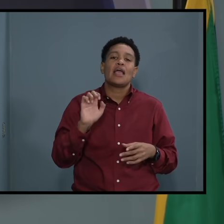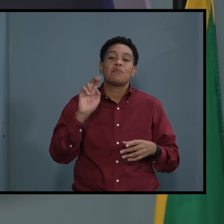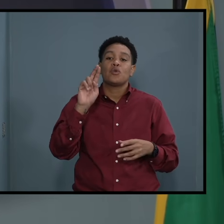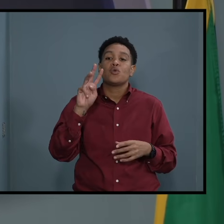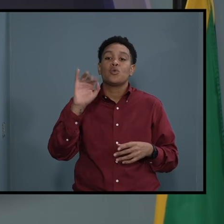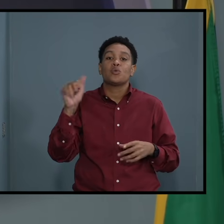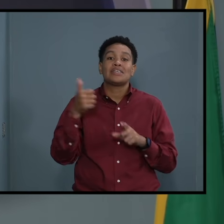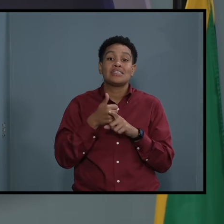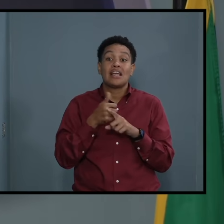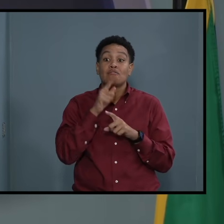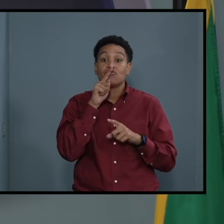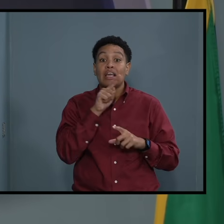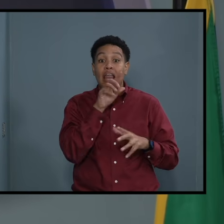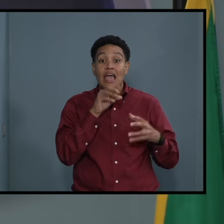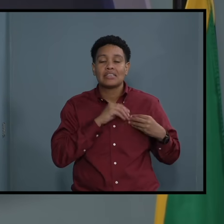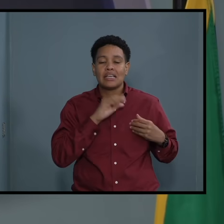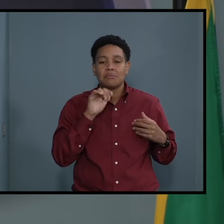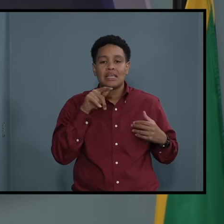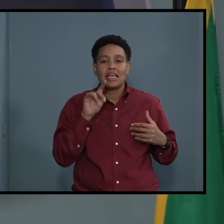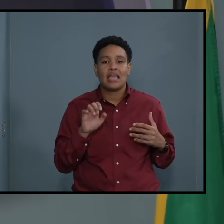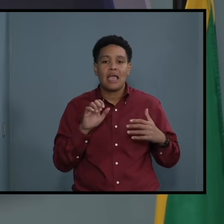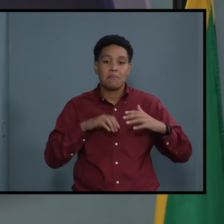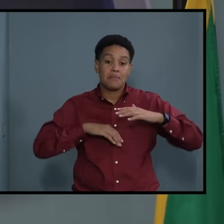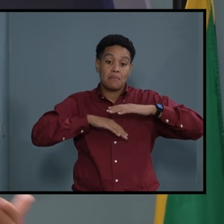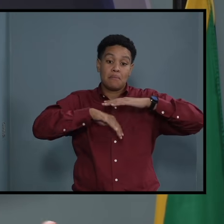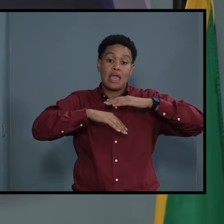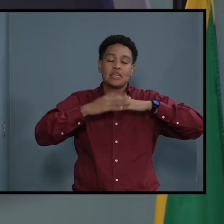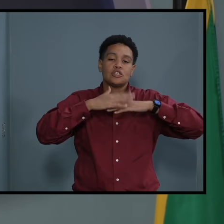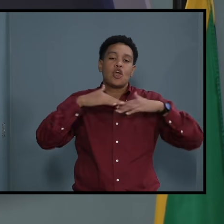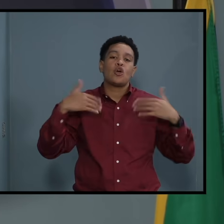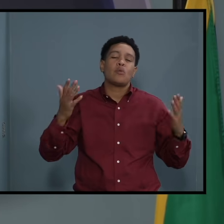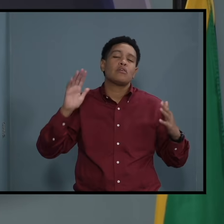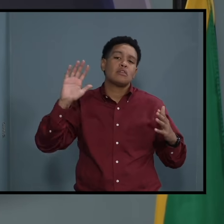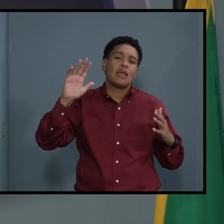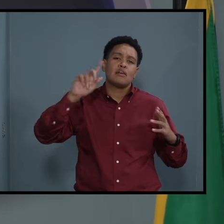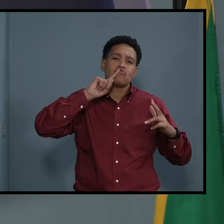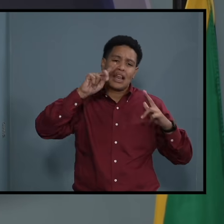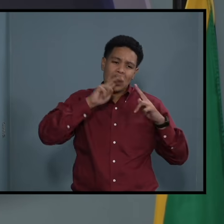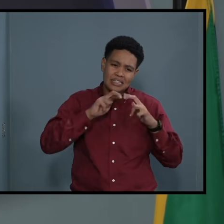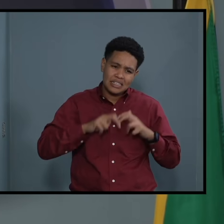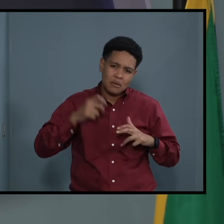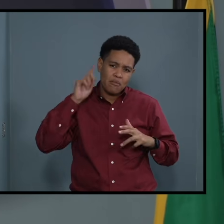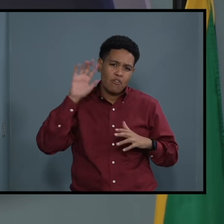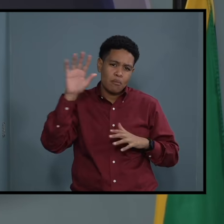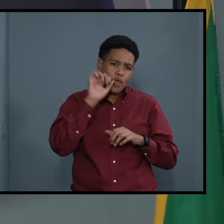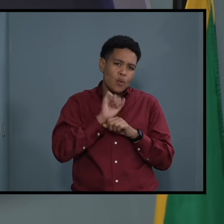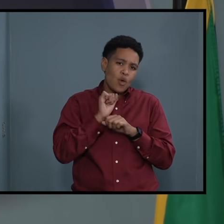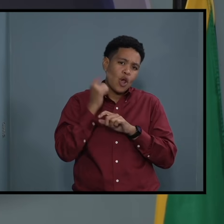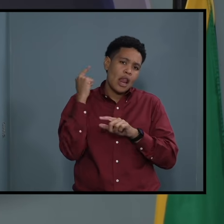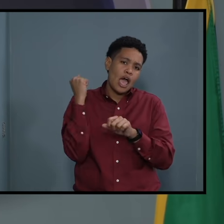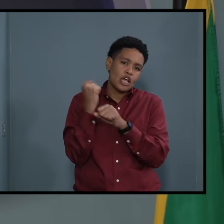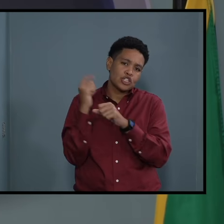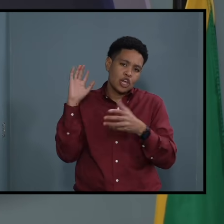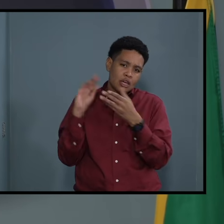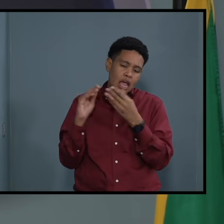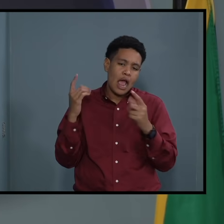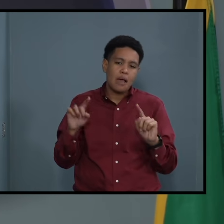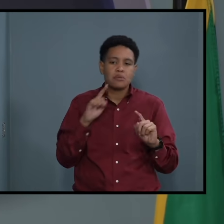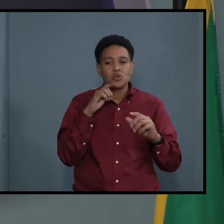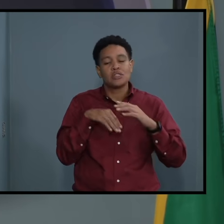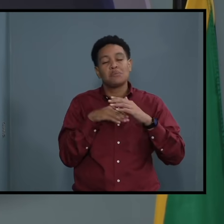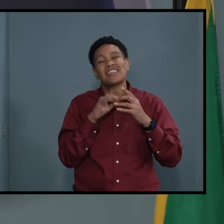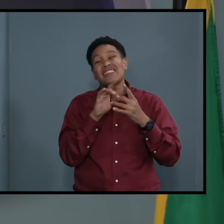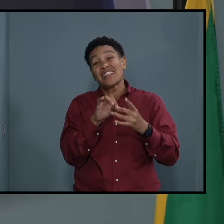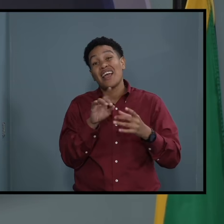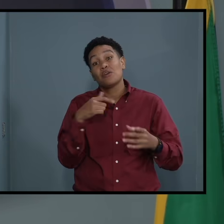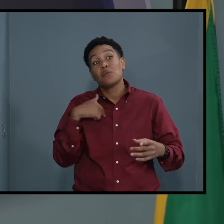West Indies is accepting CAPE based on their assessment from their work last year. So it is on that basis